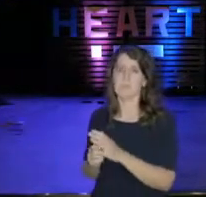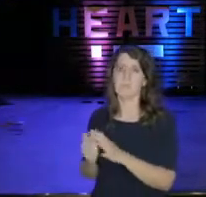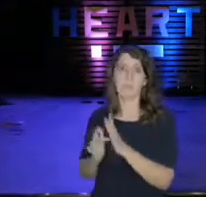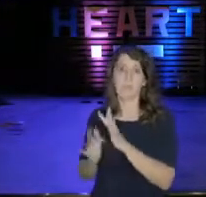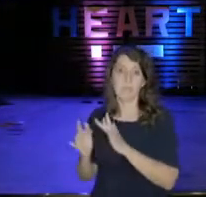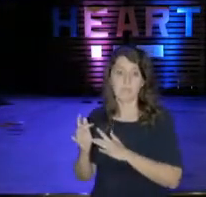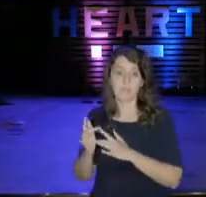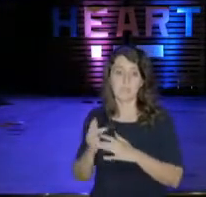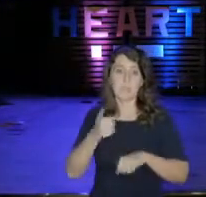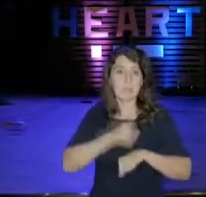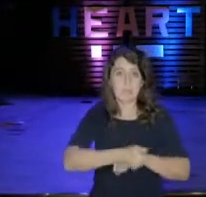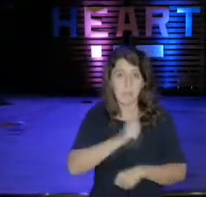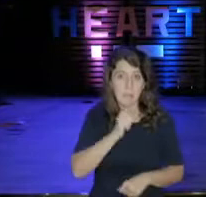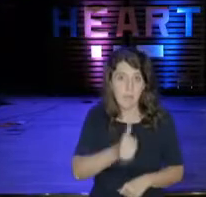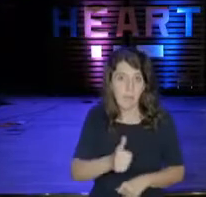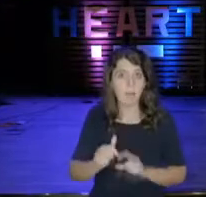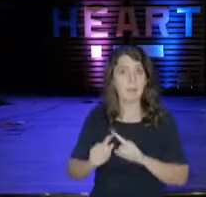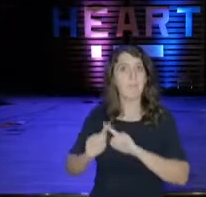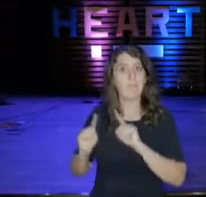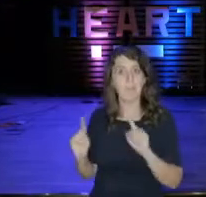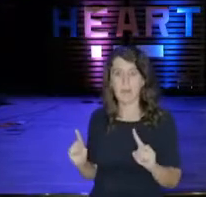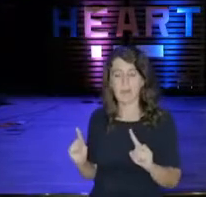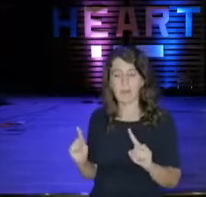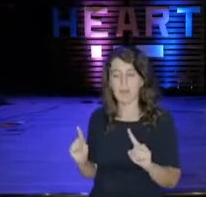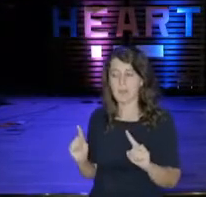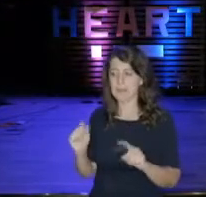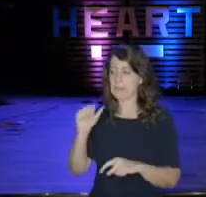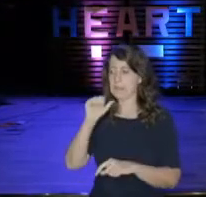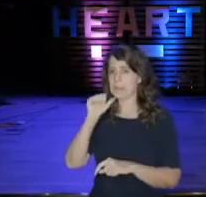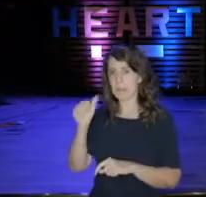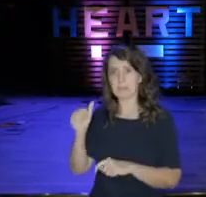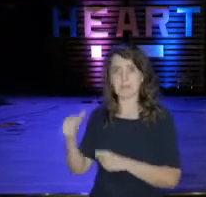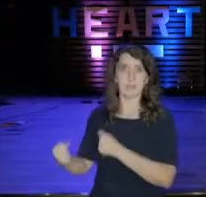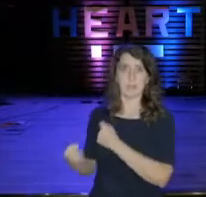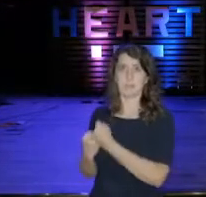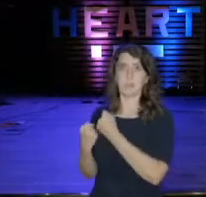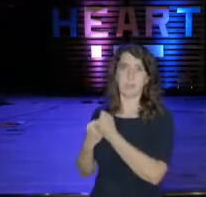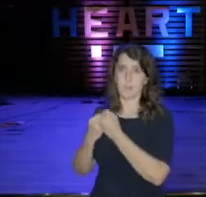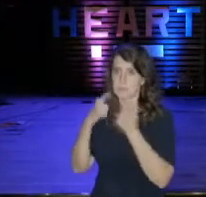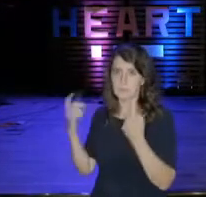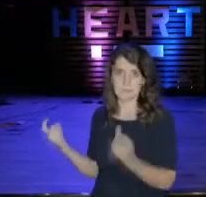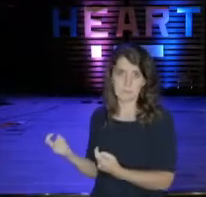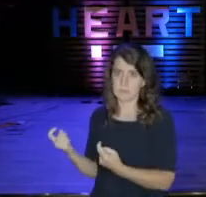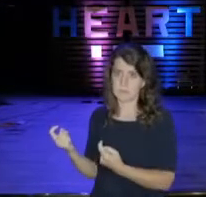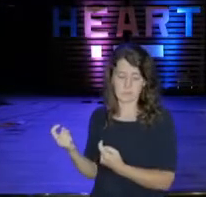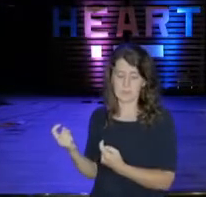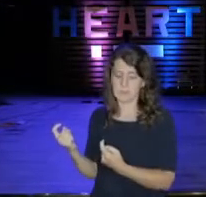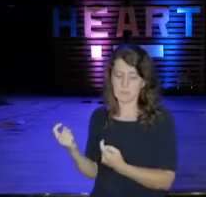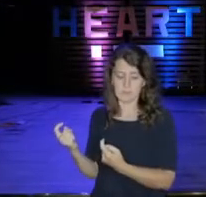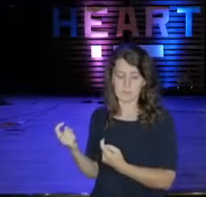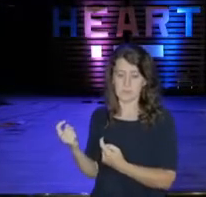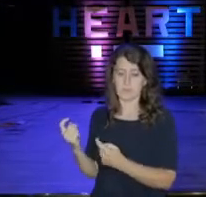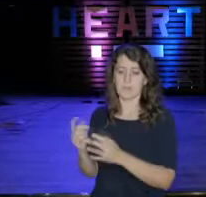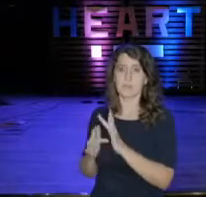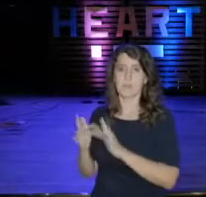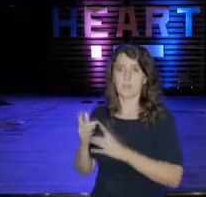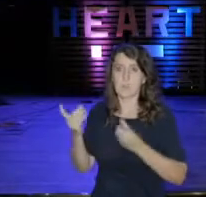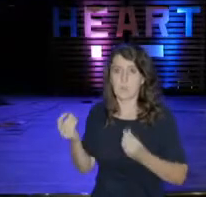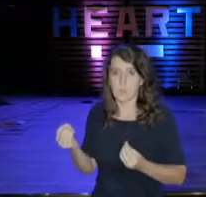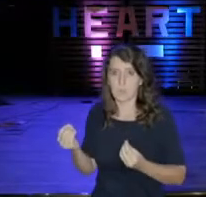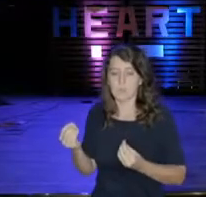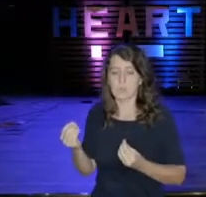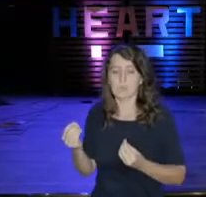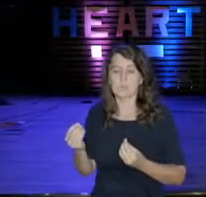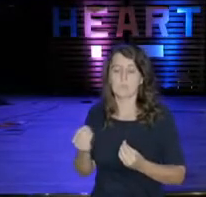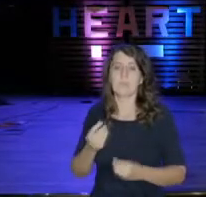her, but he doesn't celebrate sin either. He simply is gentle